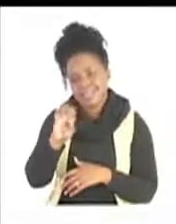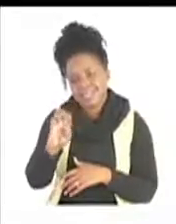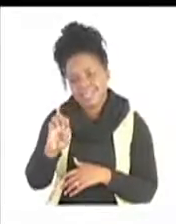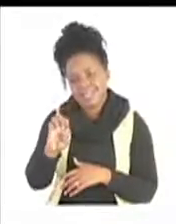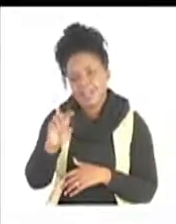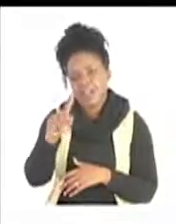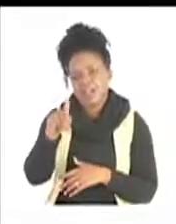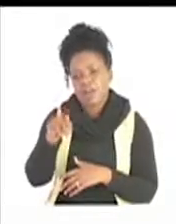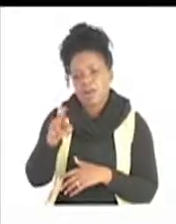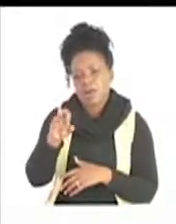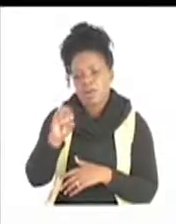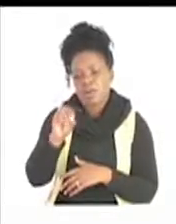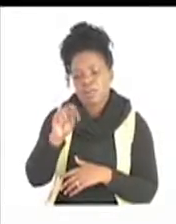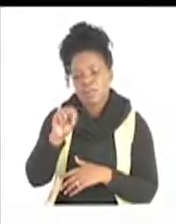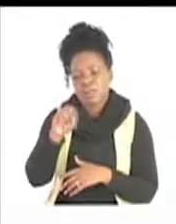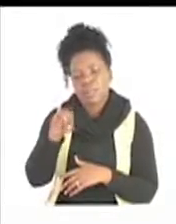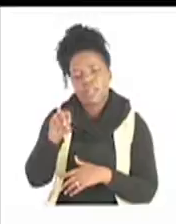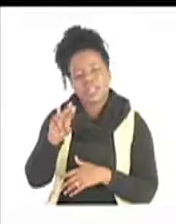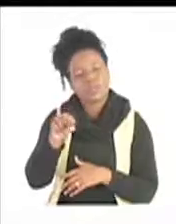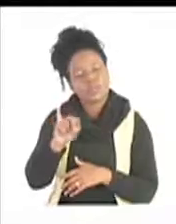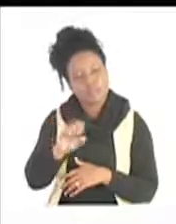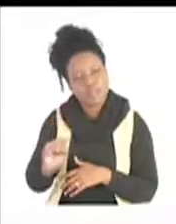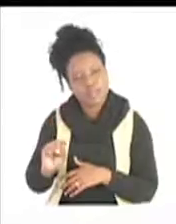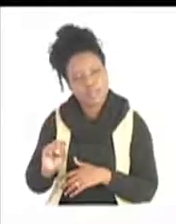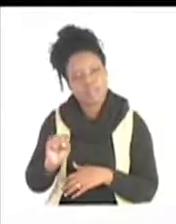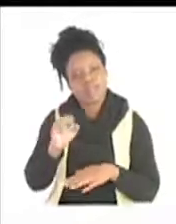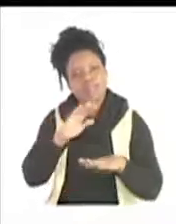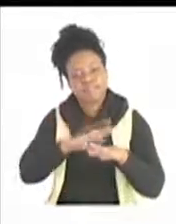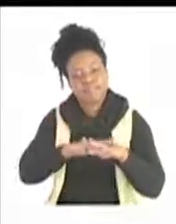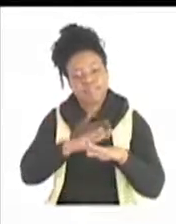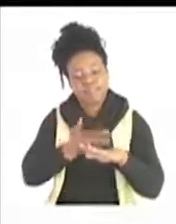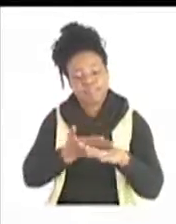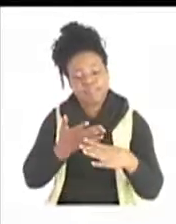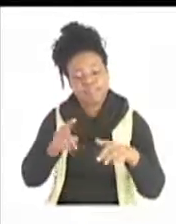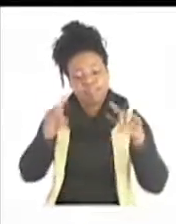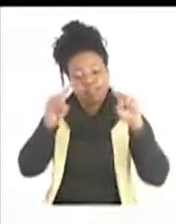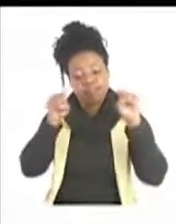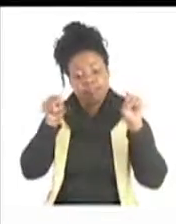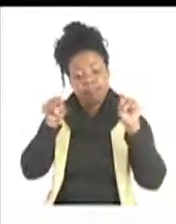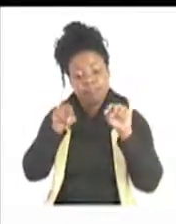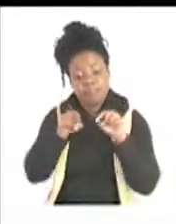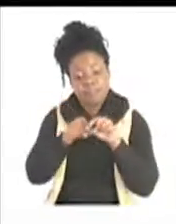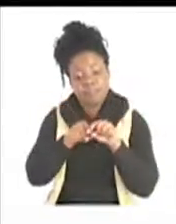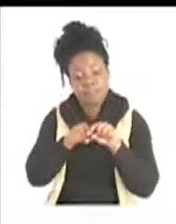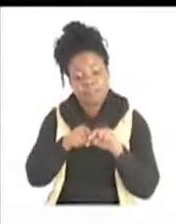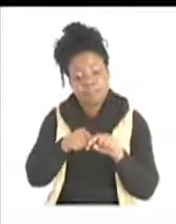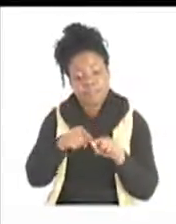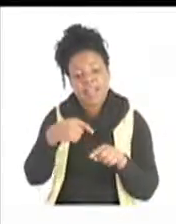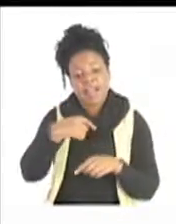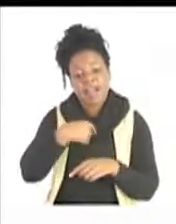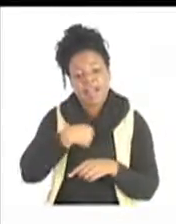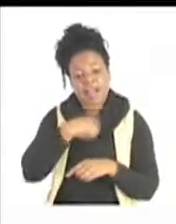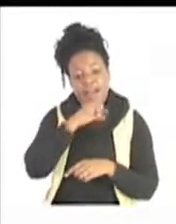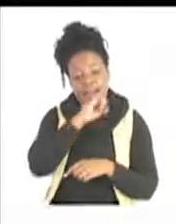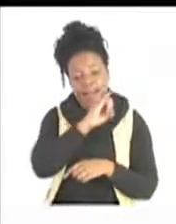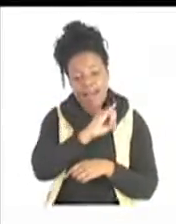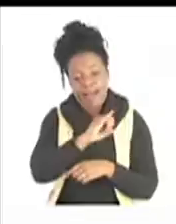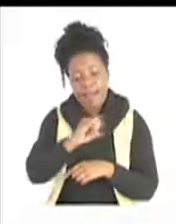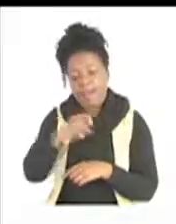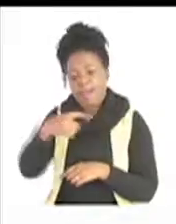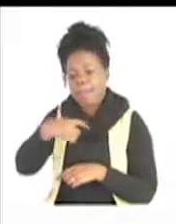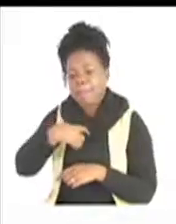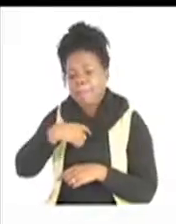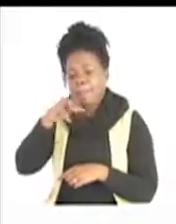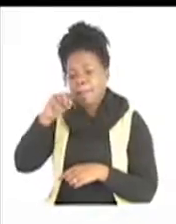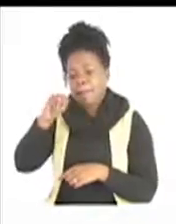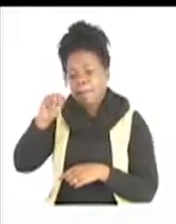the box. The example is I and me are pronouns